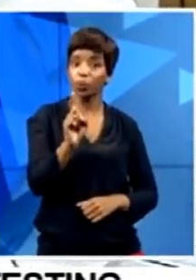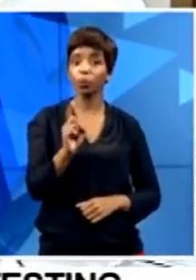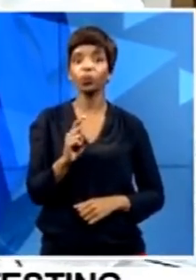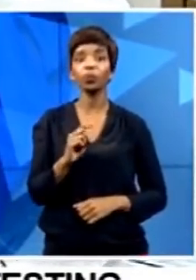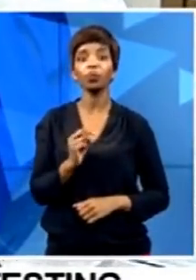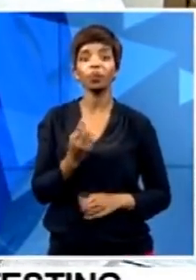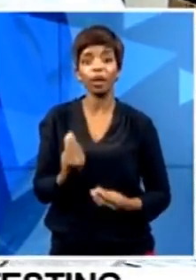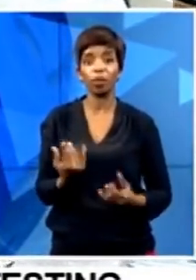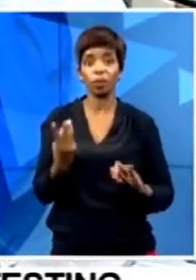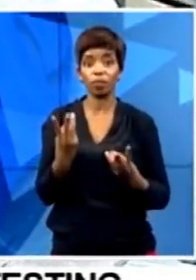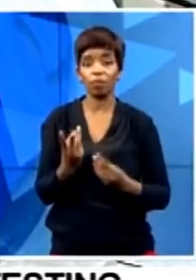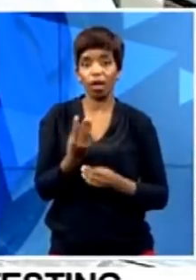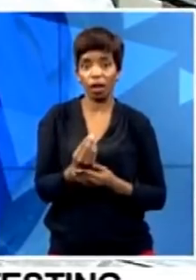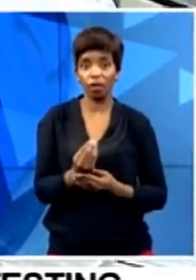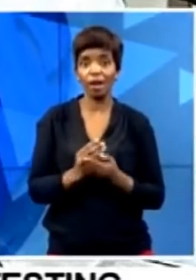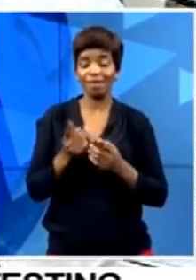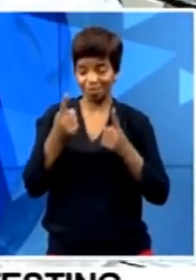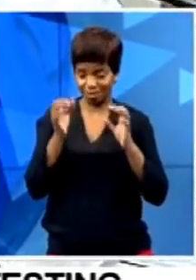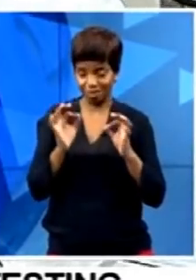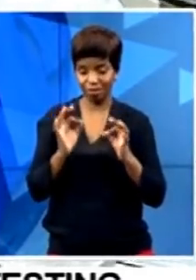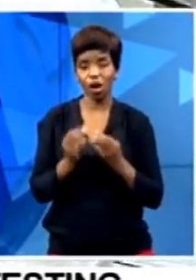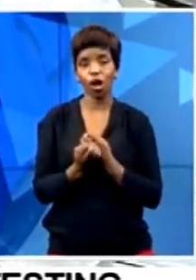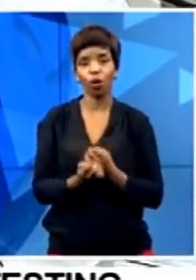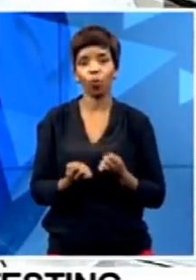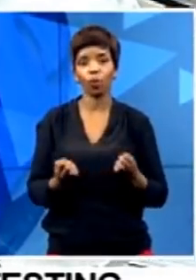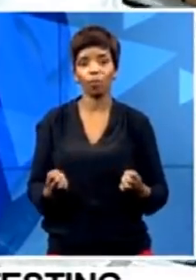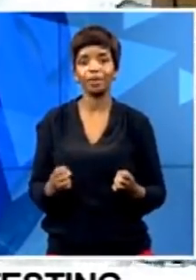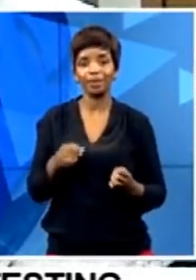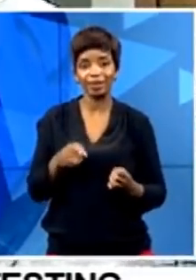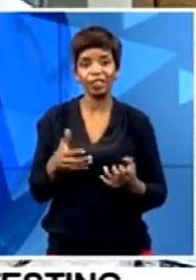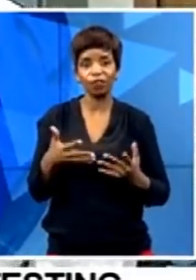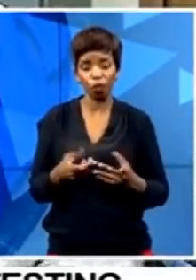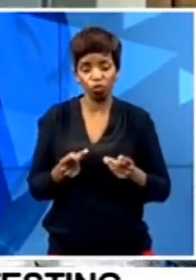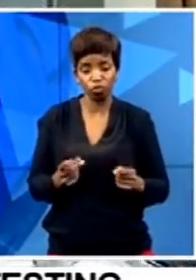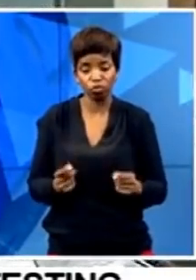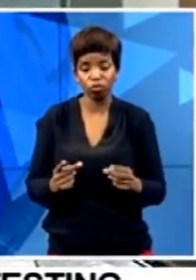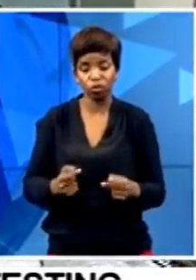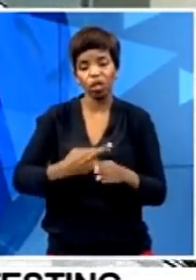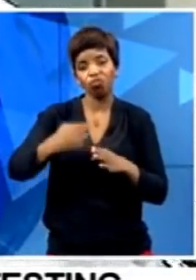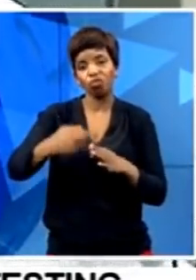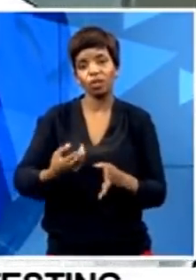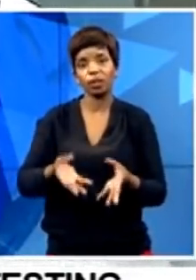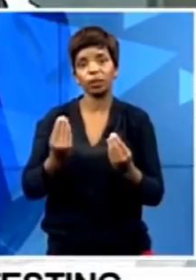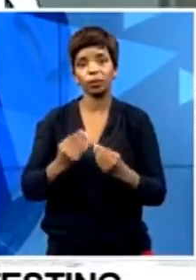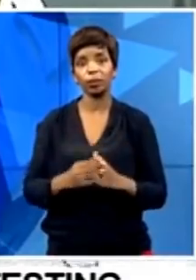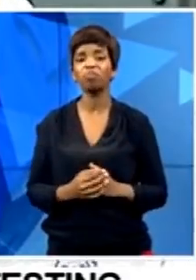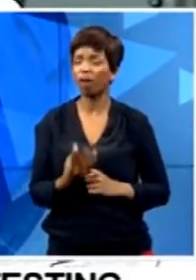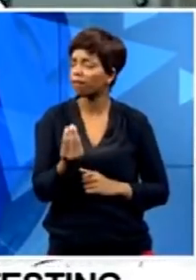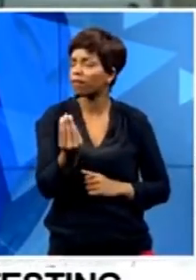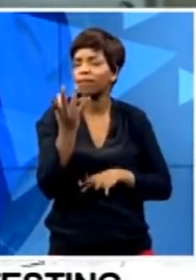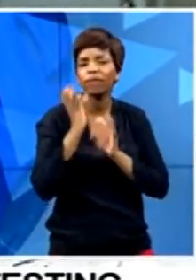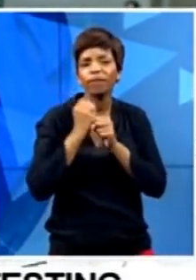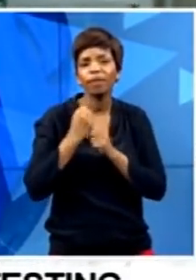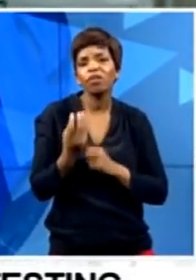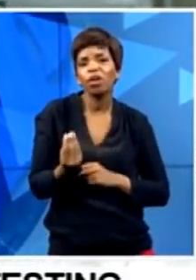about these equipment will help us speed up the testing of people in the Eastern Cape? They do have those machines. Actually, the latest technology, it's quite